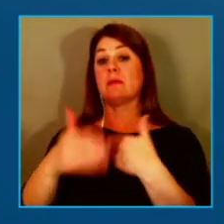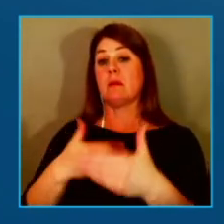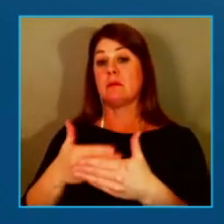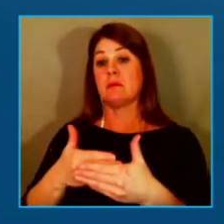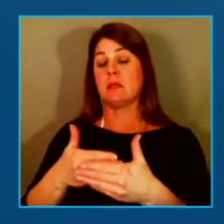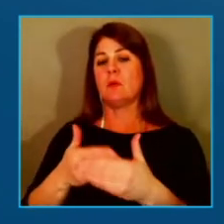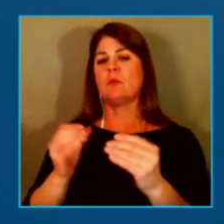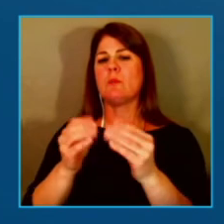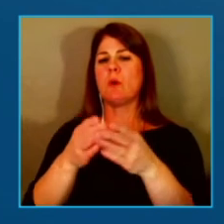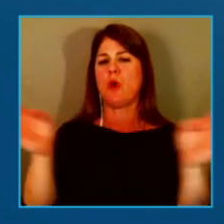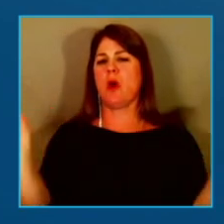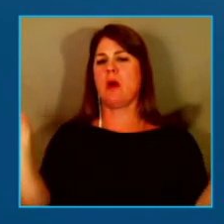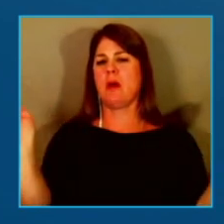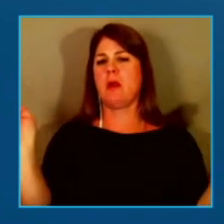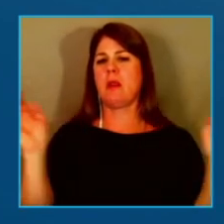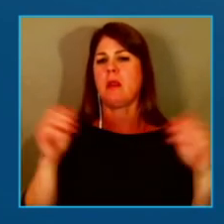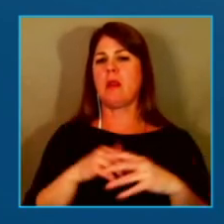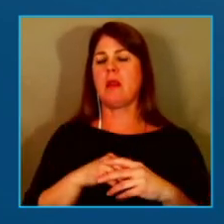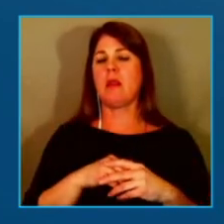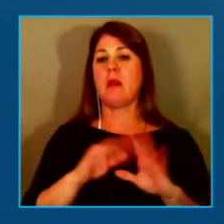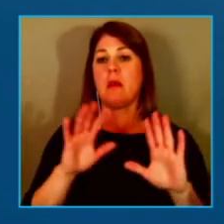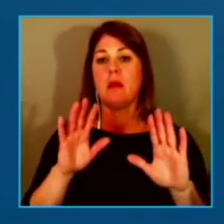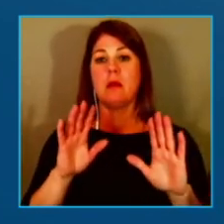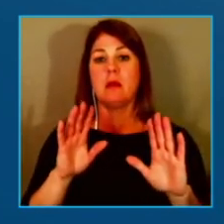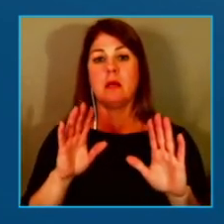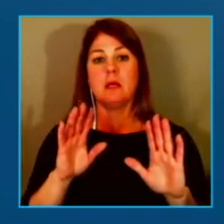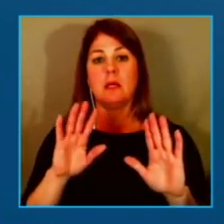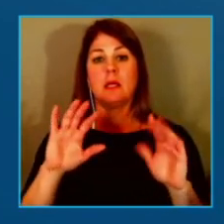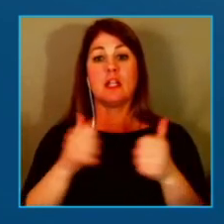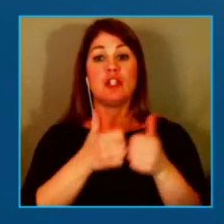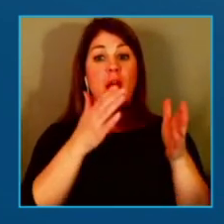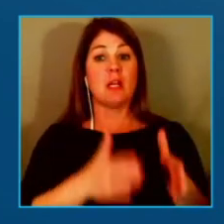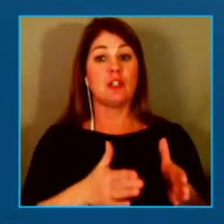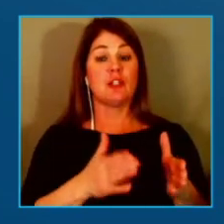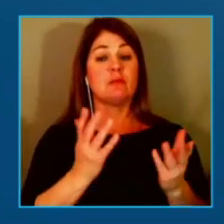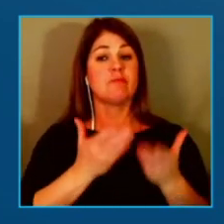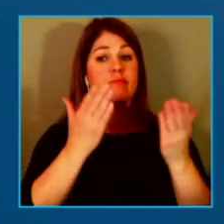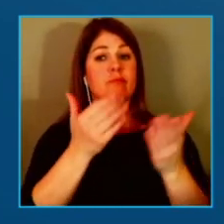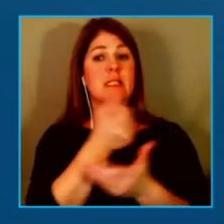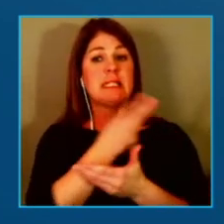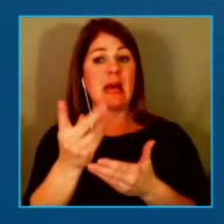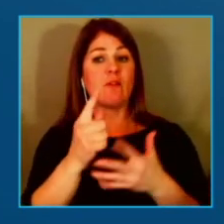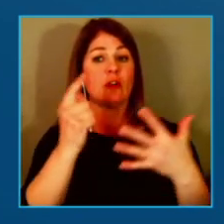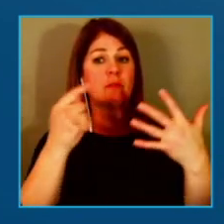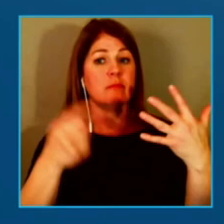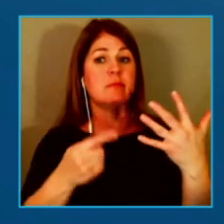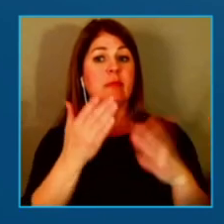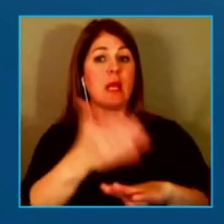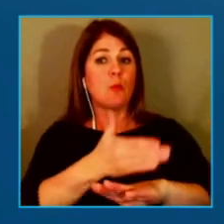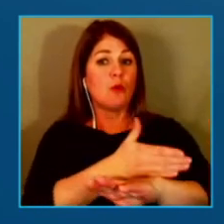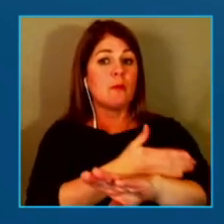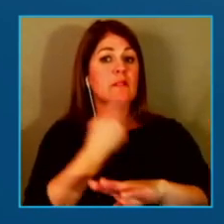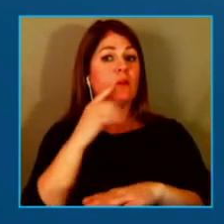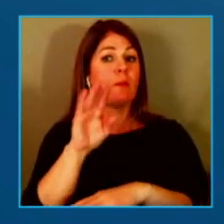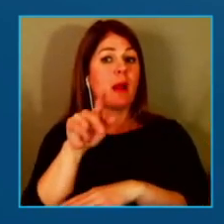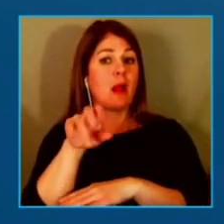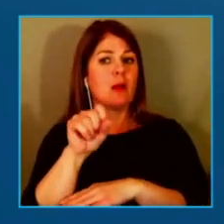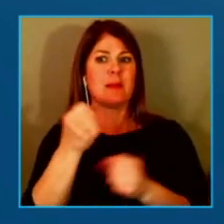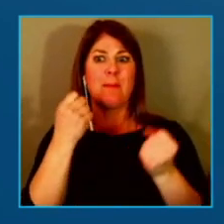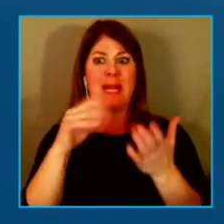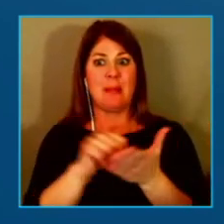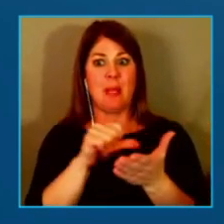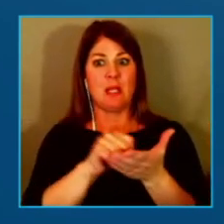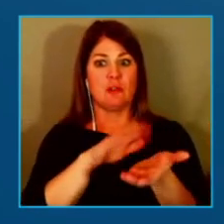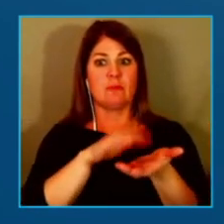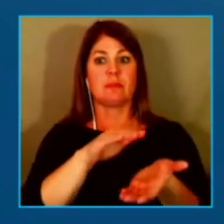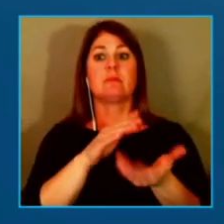broader. The challengers proposed a number of improvements to the West Virginia bylaws, many, many pages of improvements